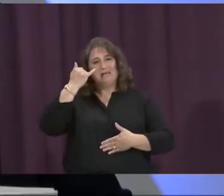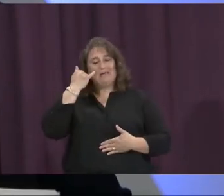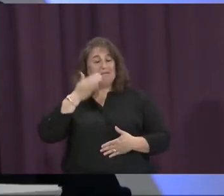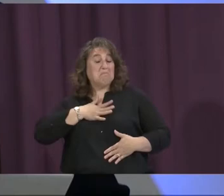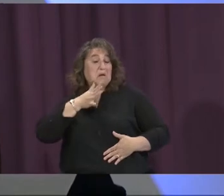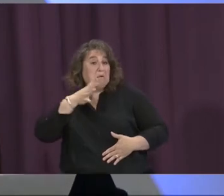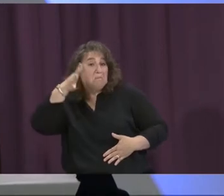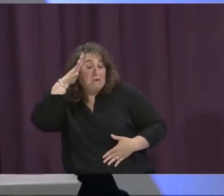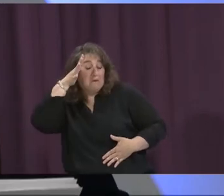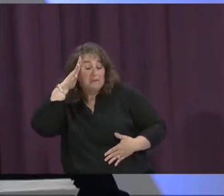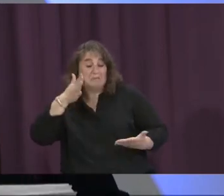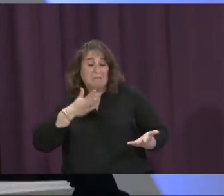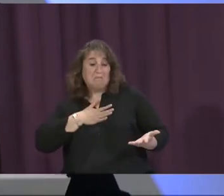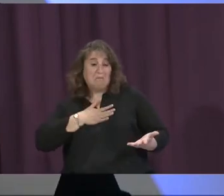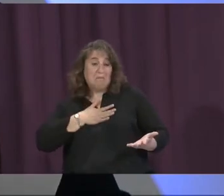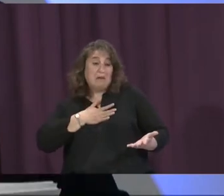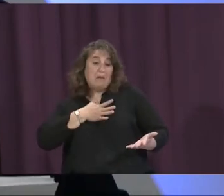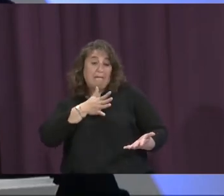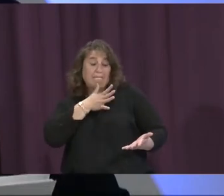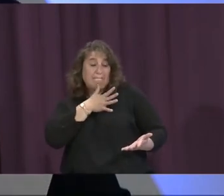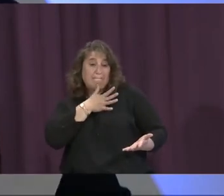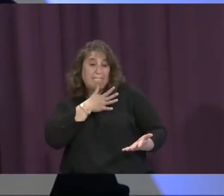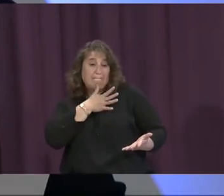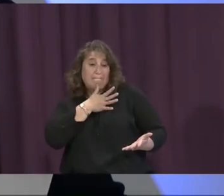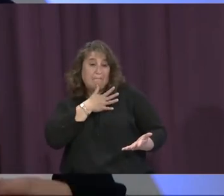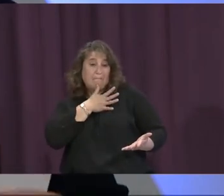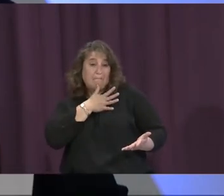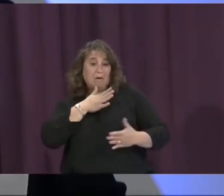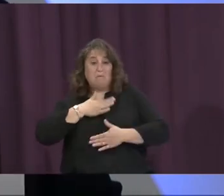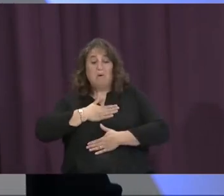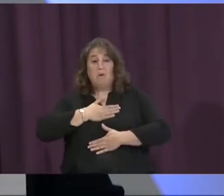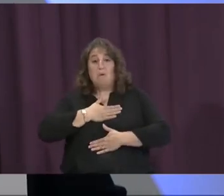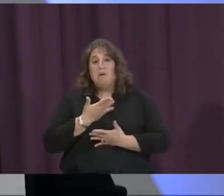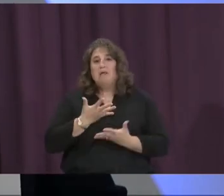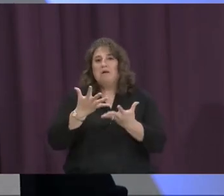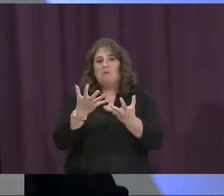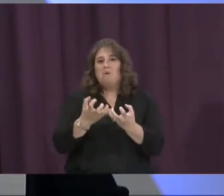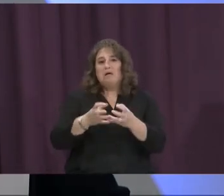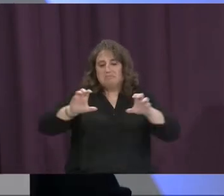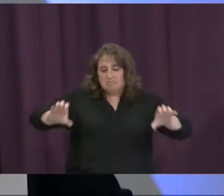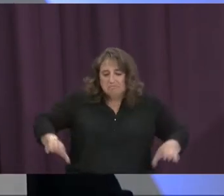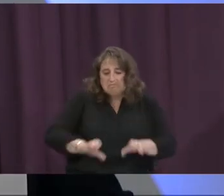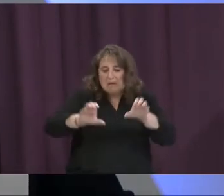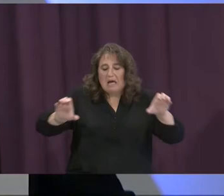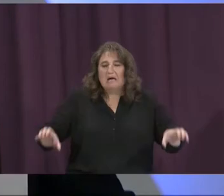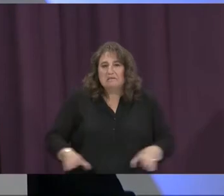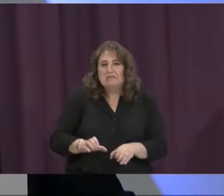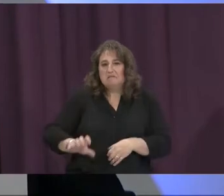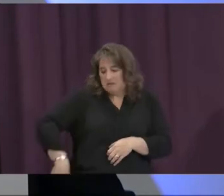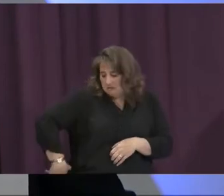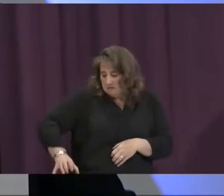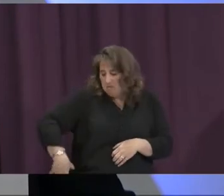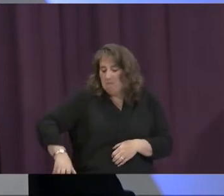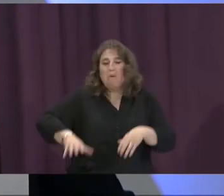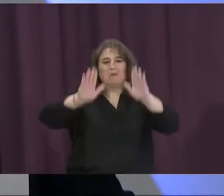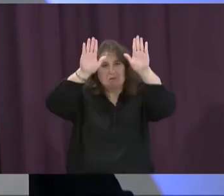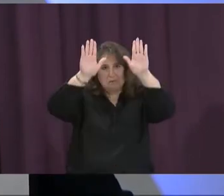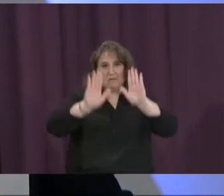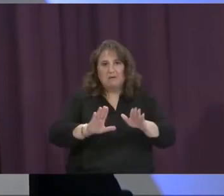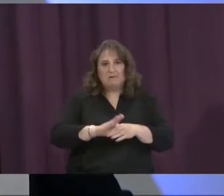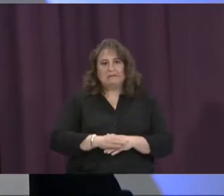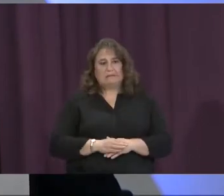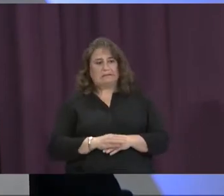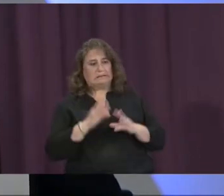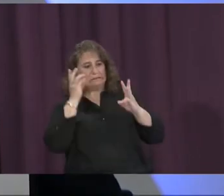parents or my, you know, or, you know, would come out and, and do activities. Mm And I think that'd be great. I wouldn't